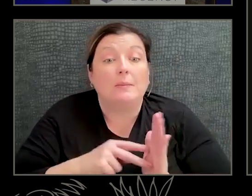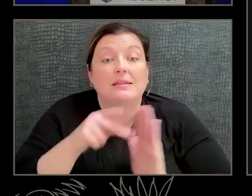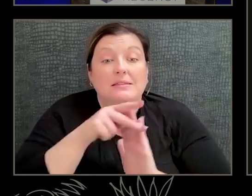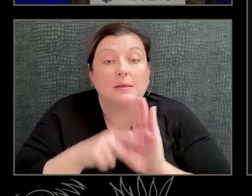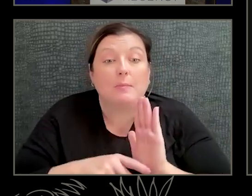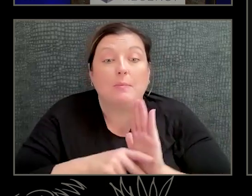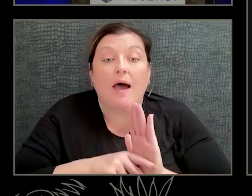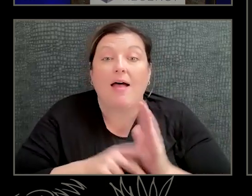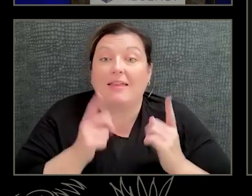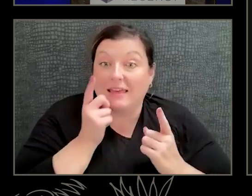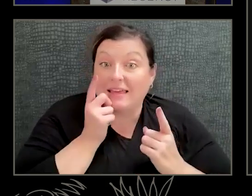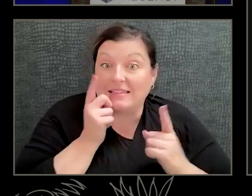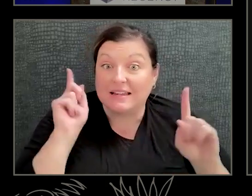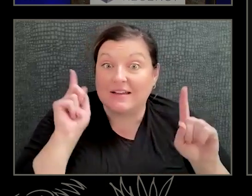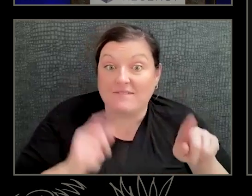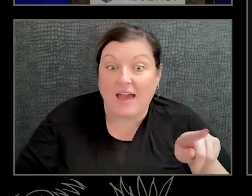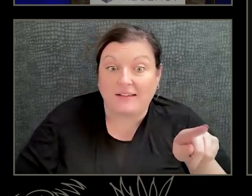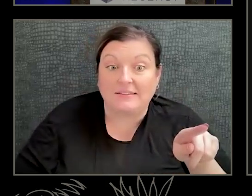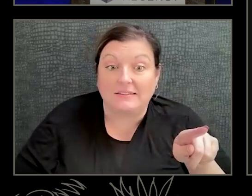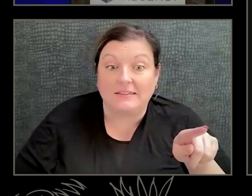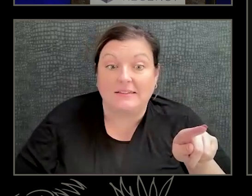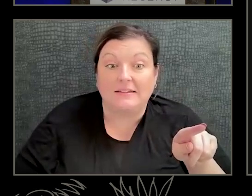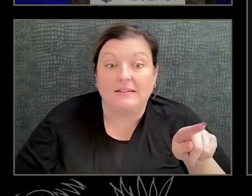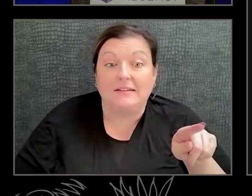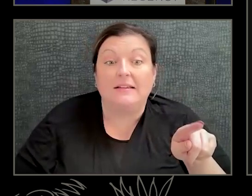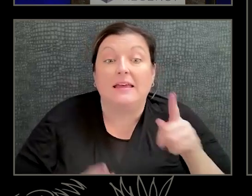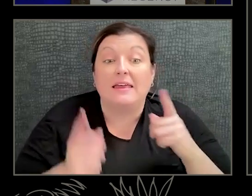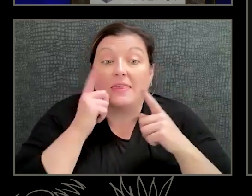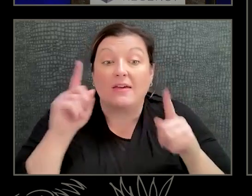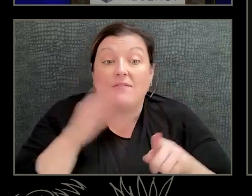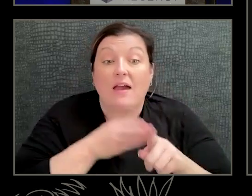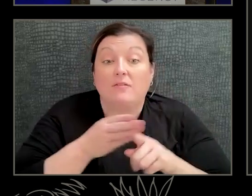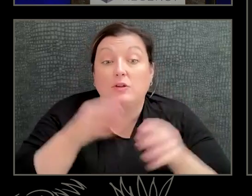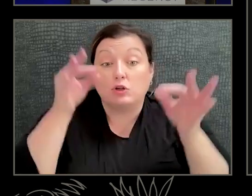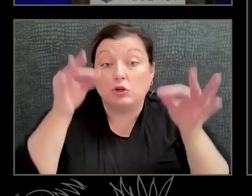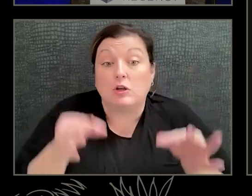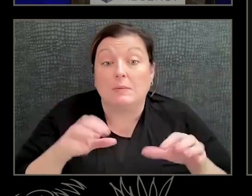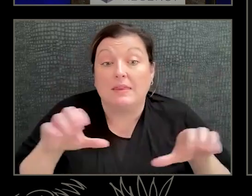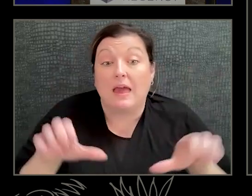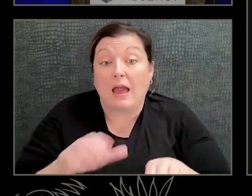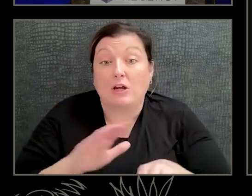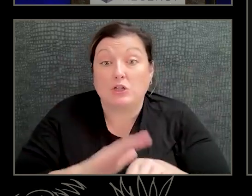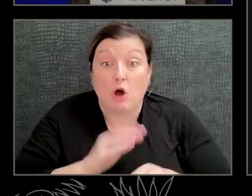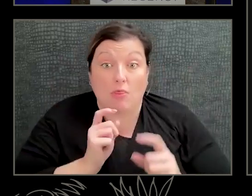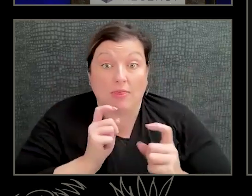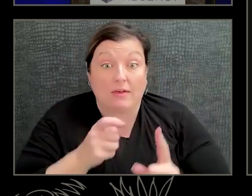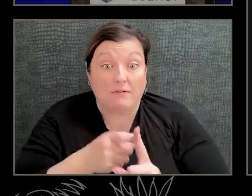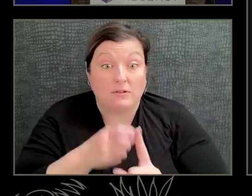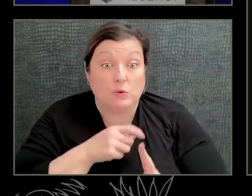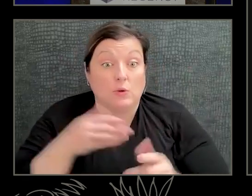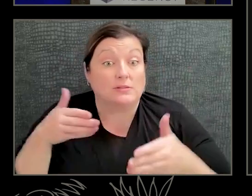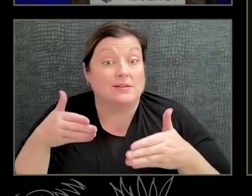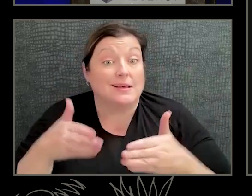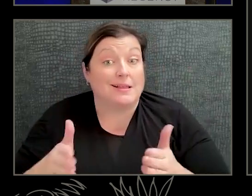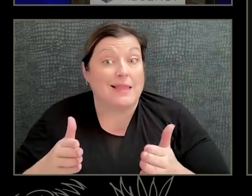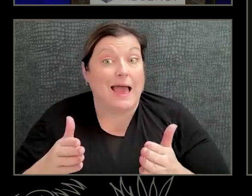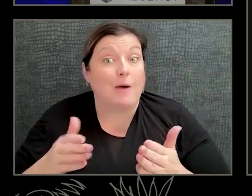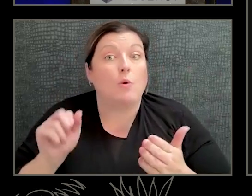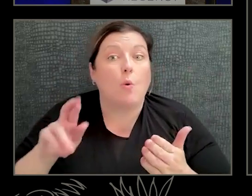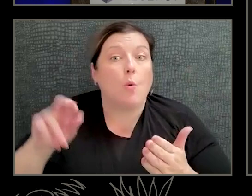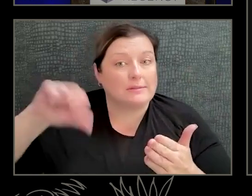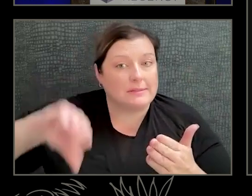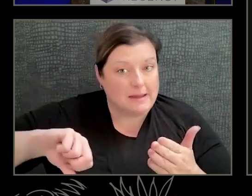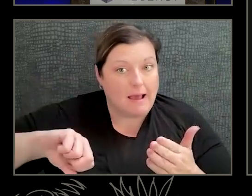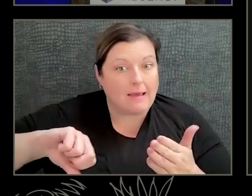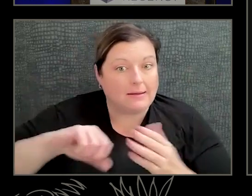The effect field determines if the action on the given resource is allowed or denied.